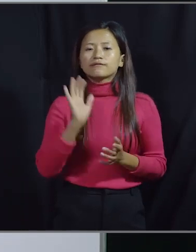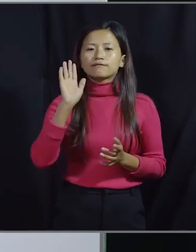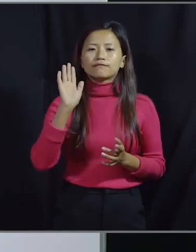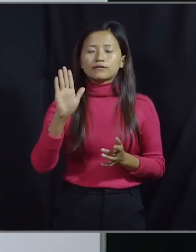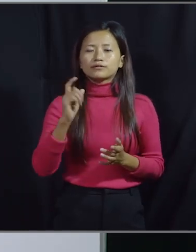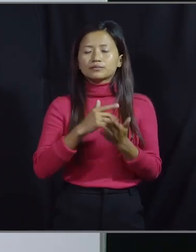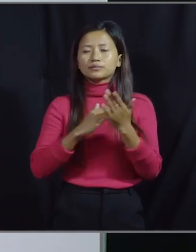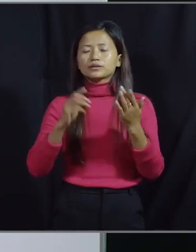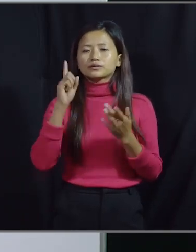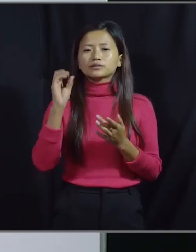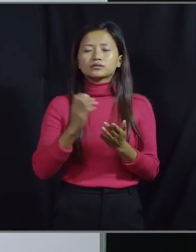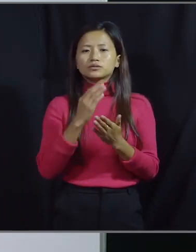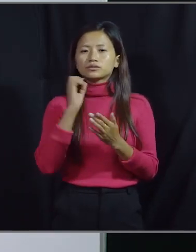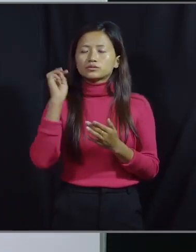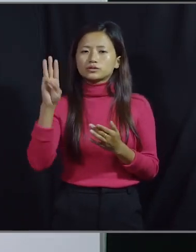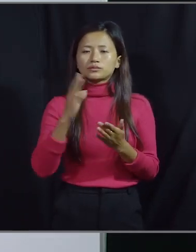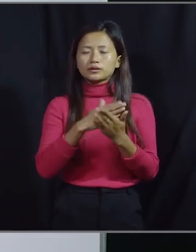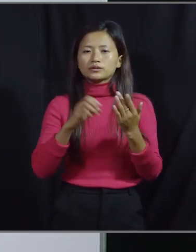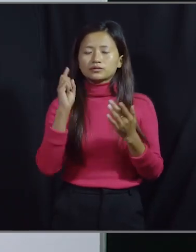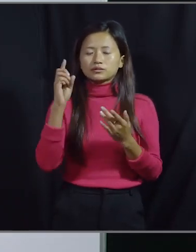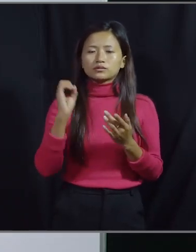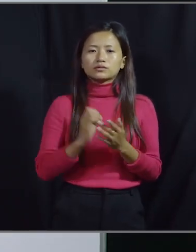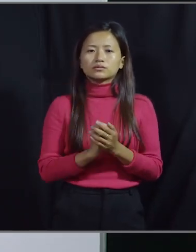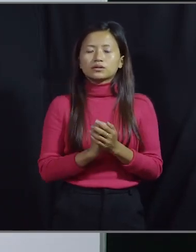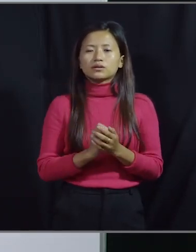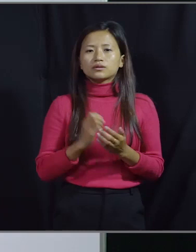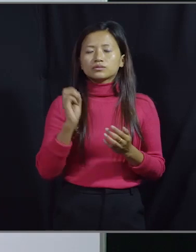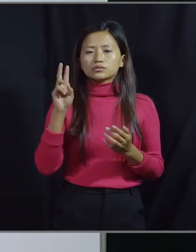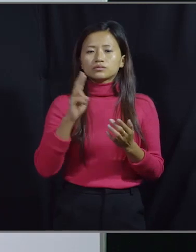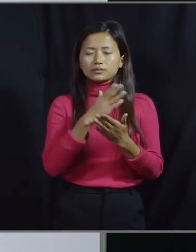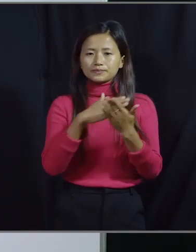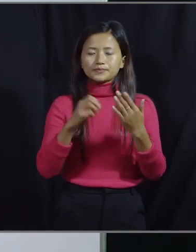5/10, 3/10, and 2/10 for